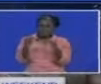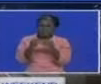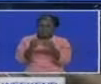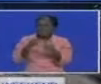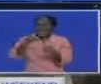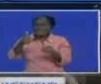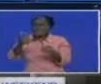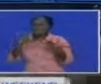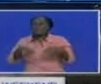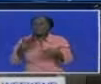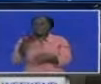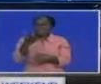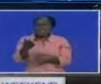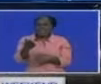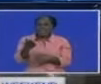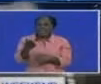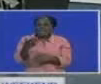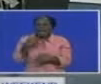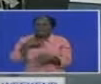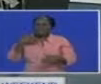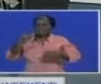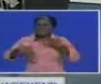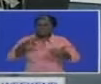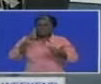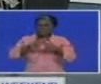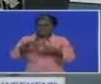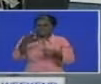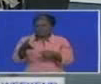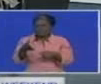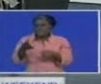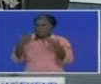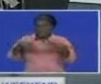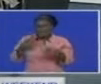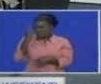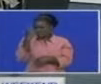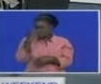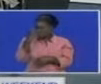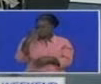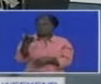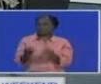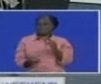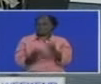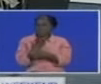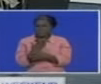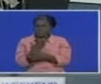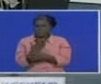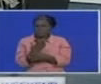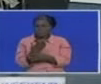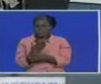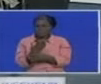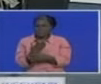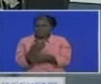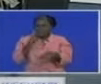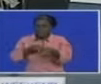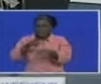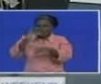characters in town who are known to have certain behaviors who are sitting inside the meeting. So people became suspicious. It's at that instant that they called the deputy